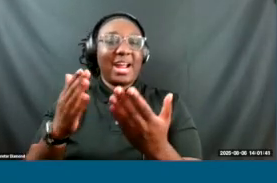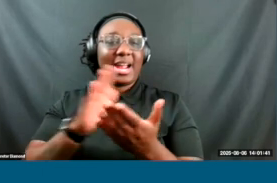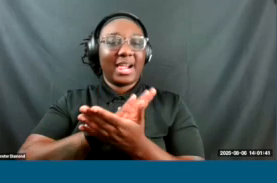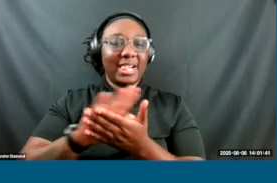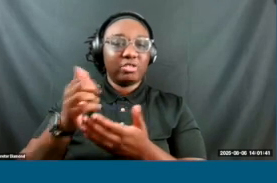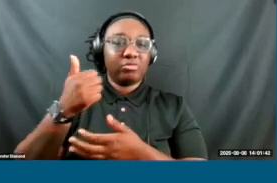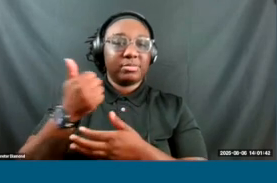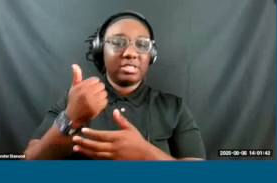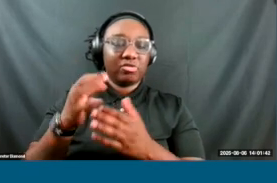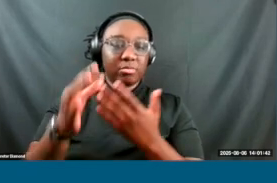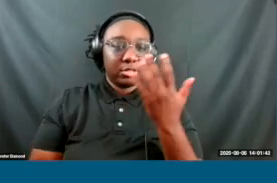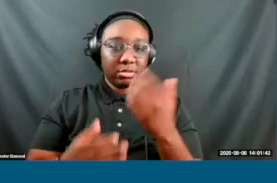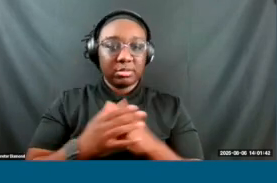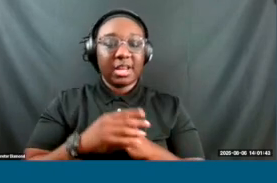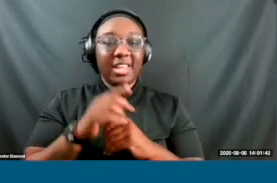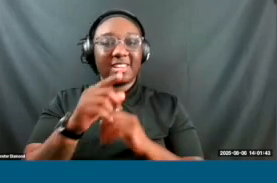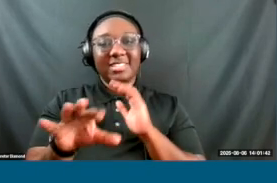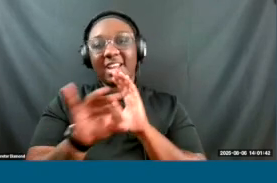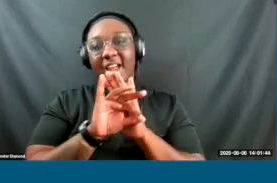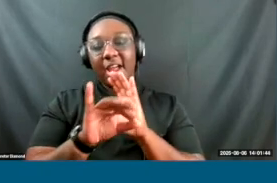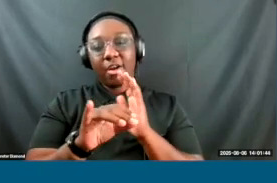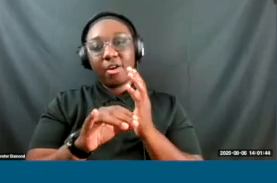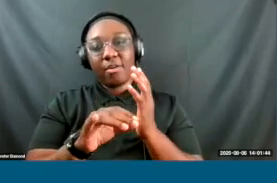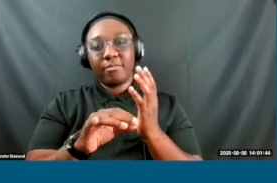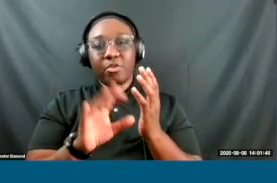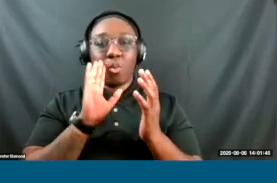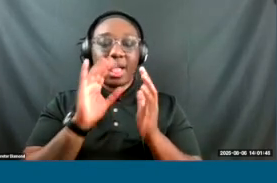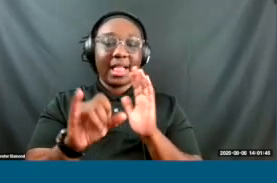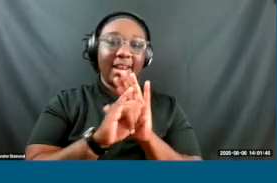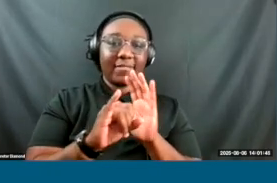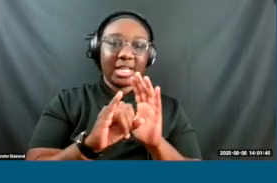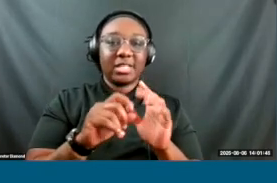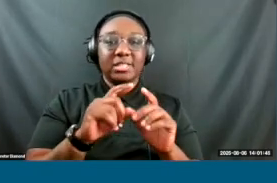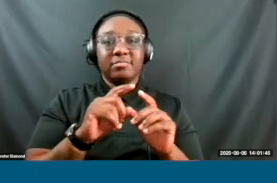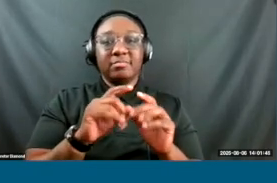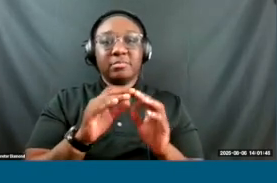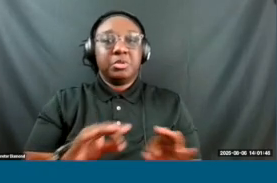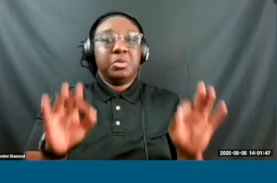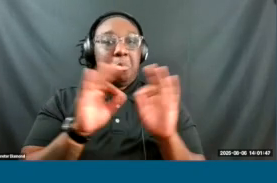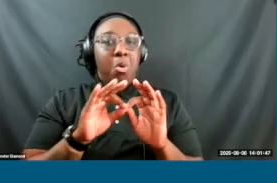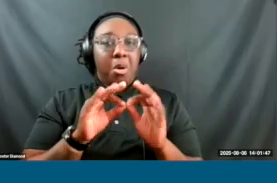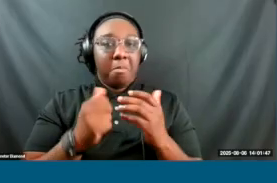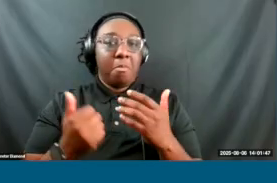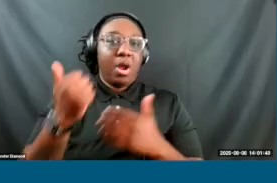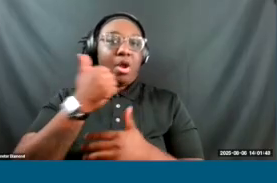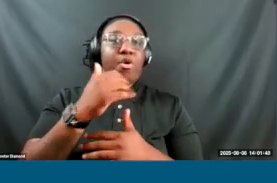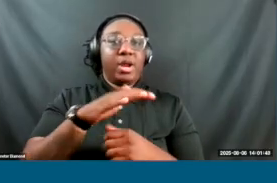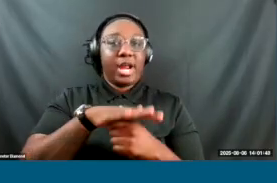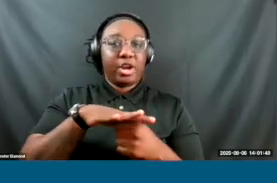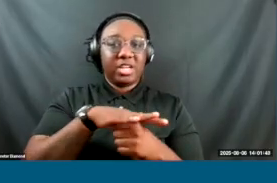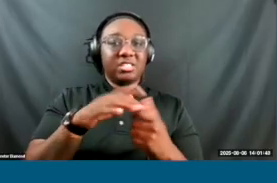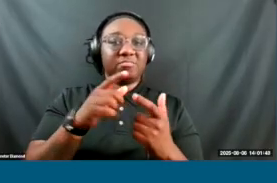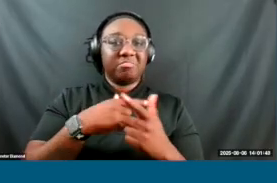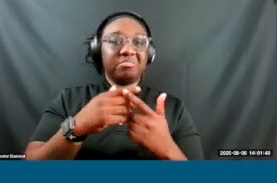It identifies key priority areas for investment and outlines an estimated 3-year funding need for these